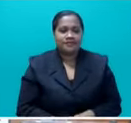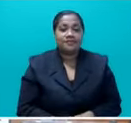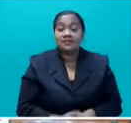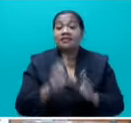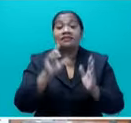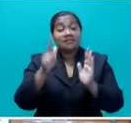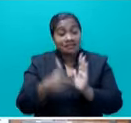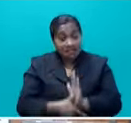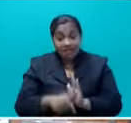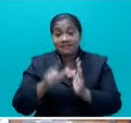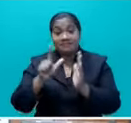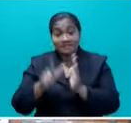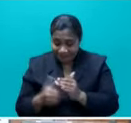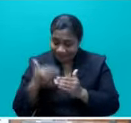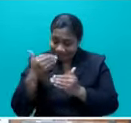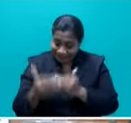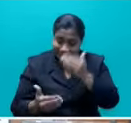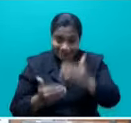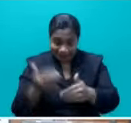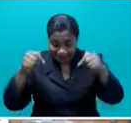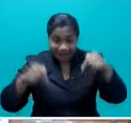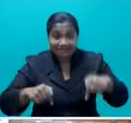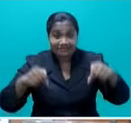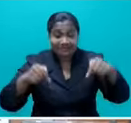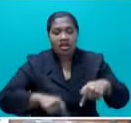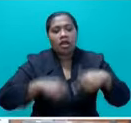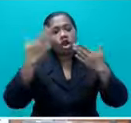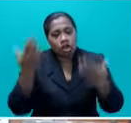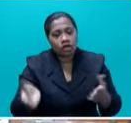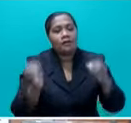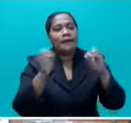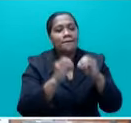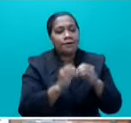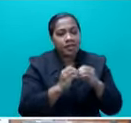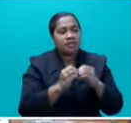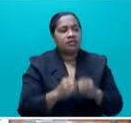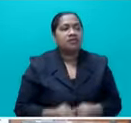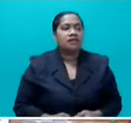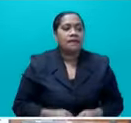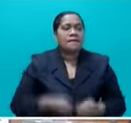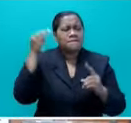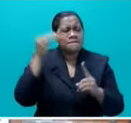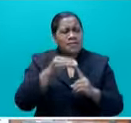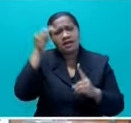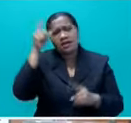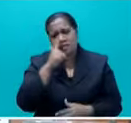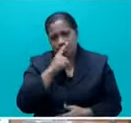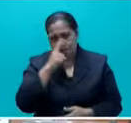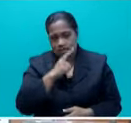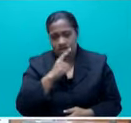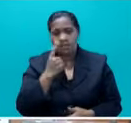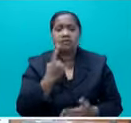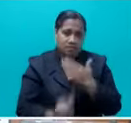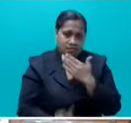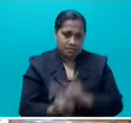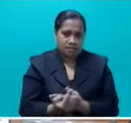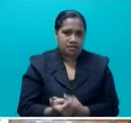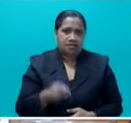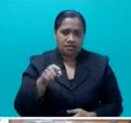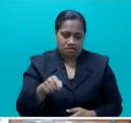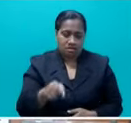on the floor of this Parliament, Honorable Bulla Nauda is been the main people behind the racial